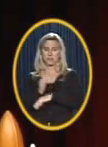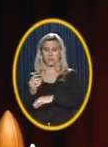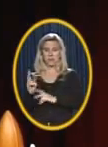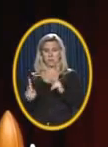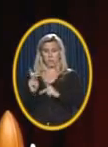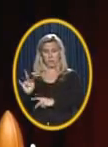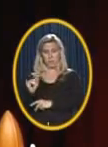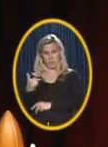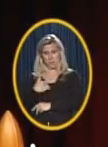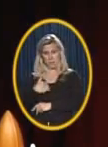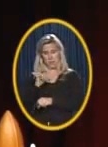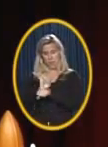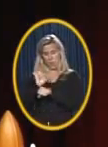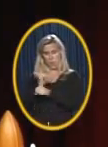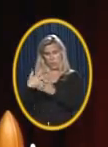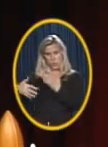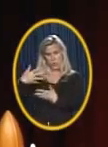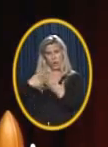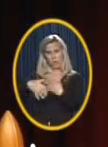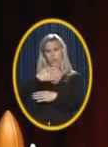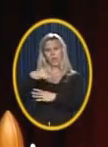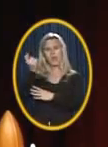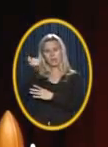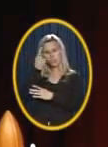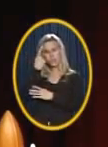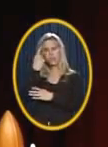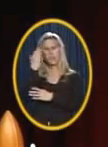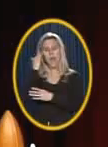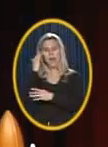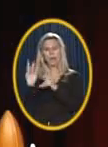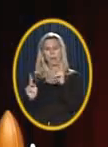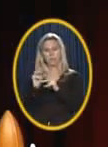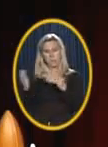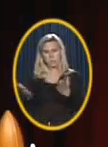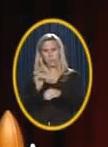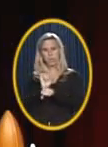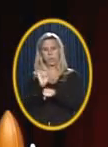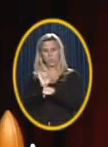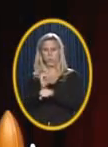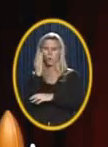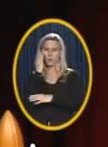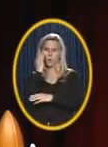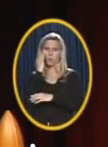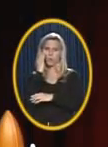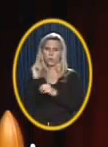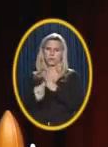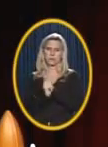worked around it a while know that. I know the people that work here at the Kennedy Space Center know that.